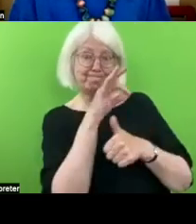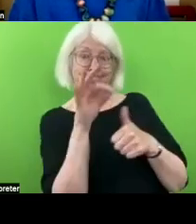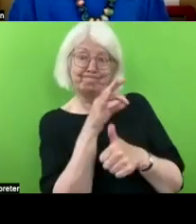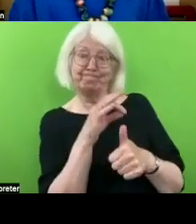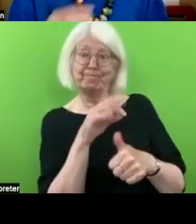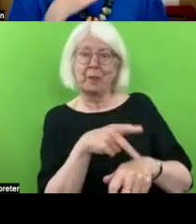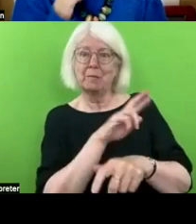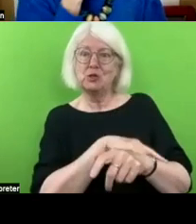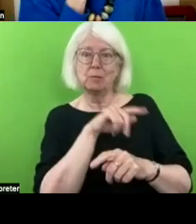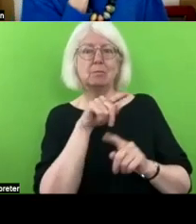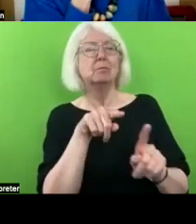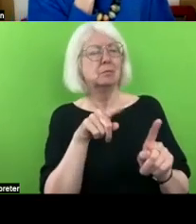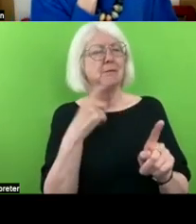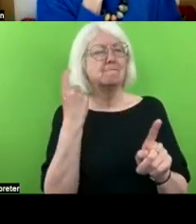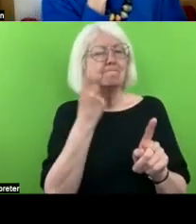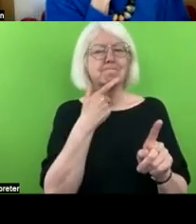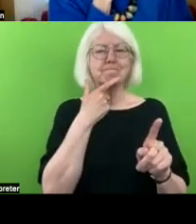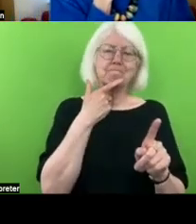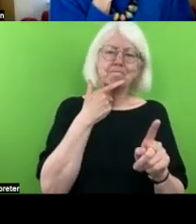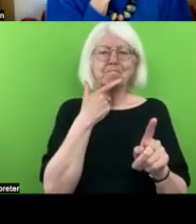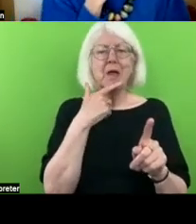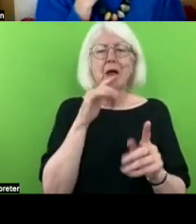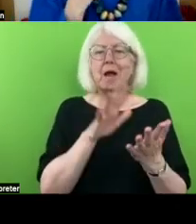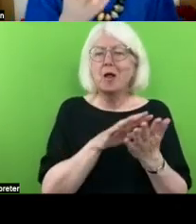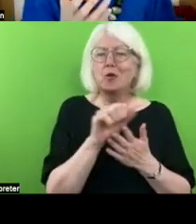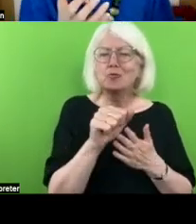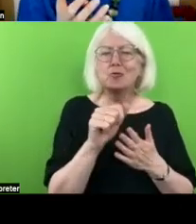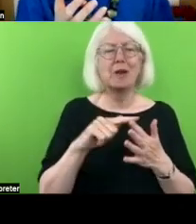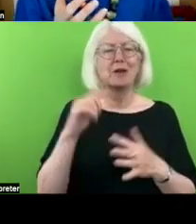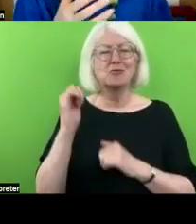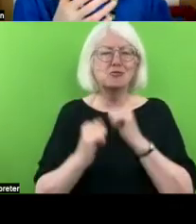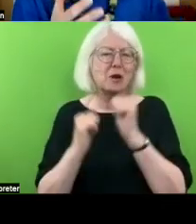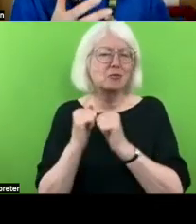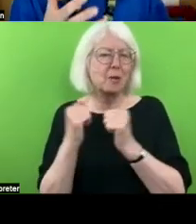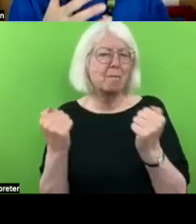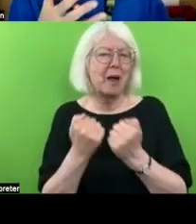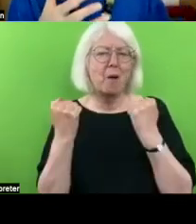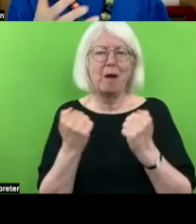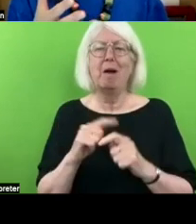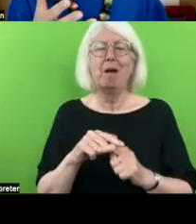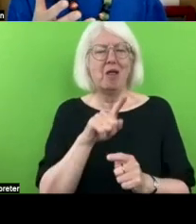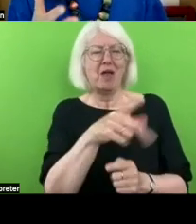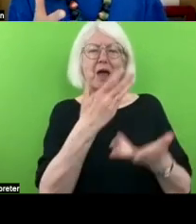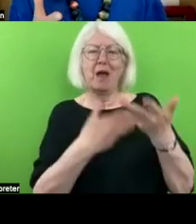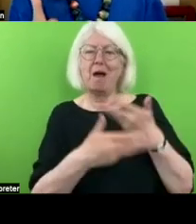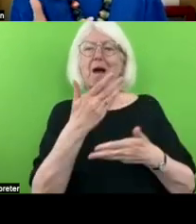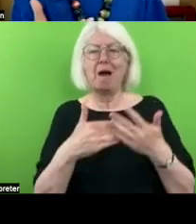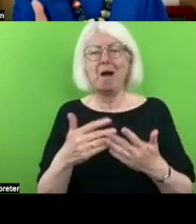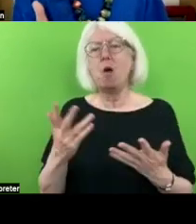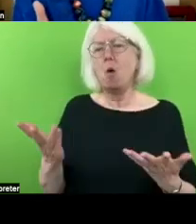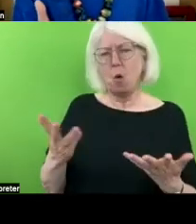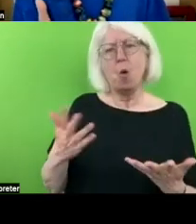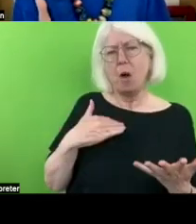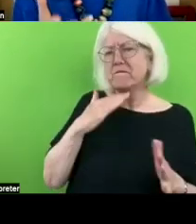thinking about culture and structural power, explicitly, there was lots about there being enough power to